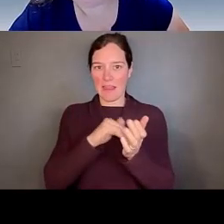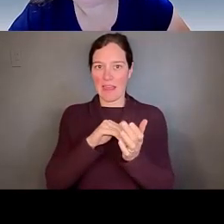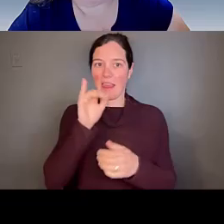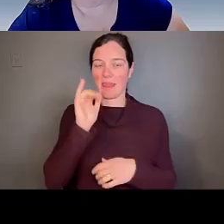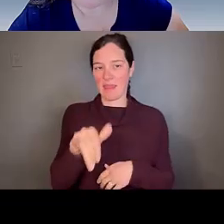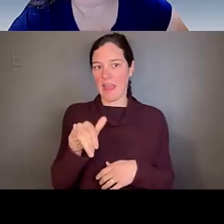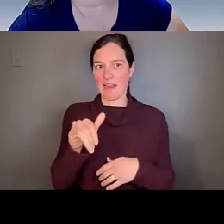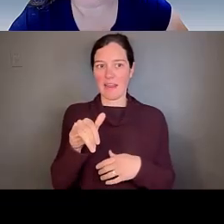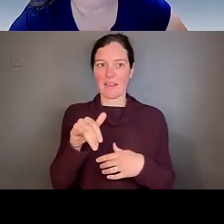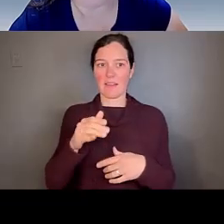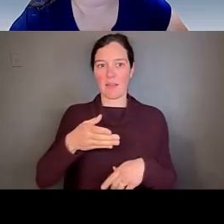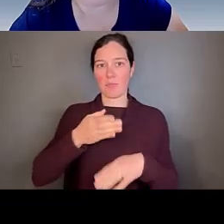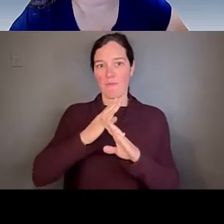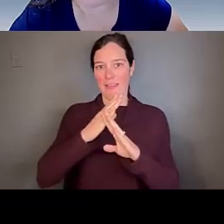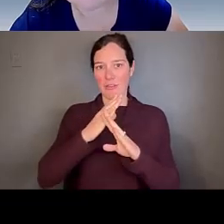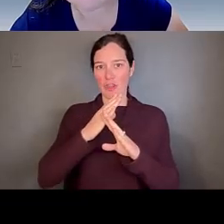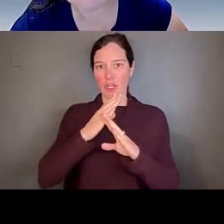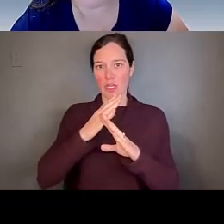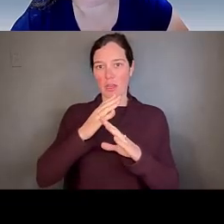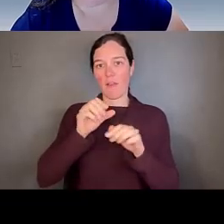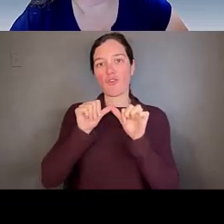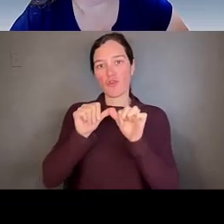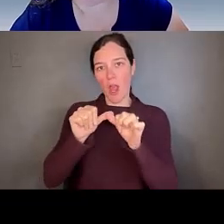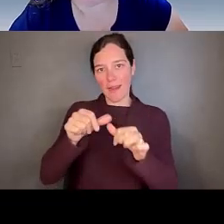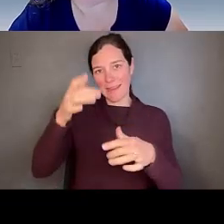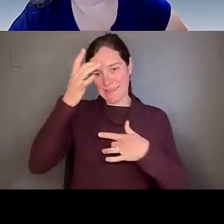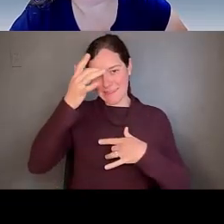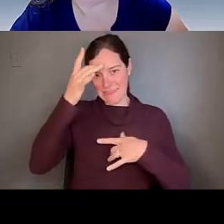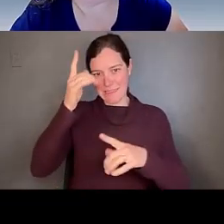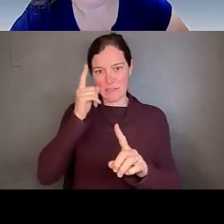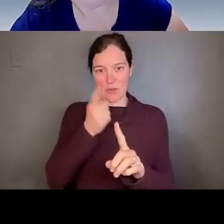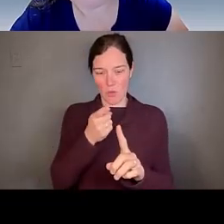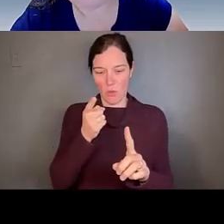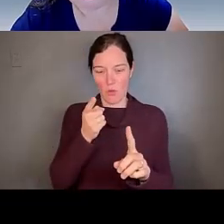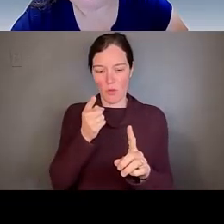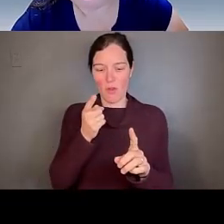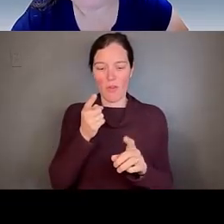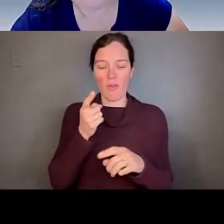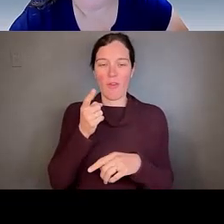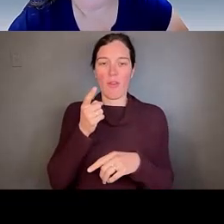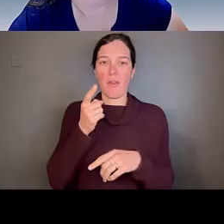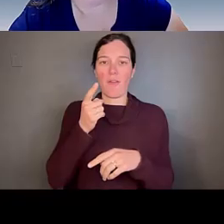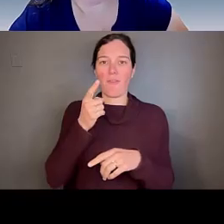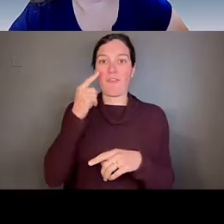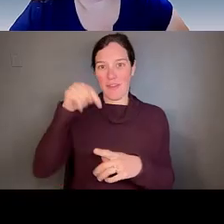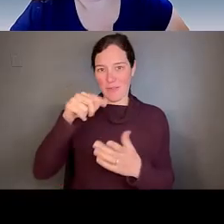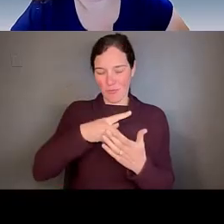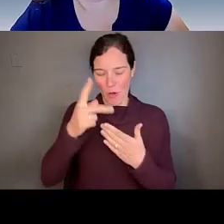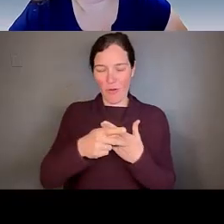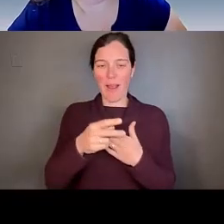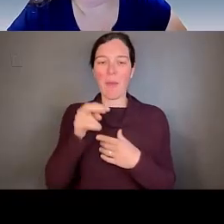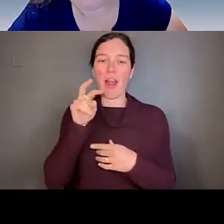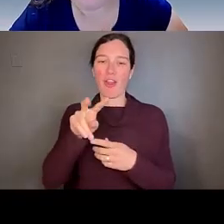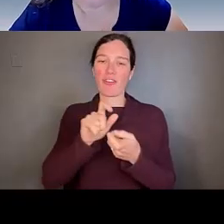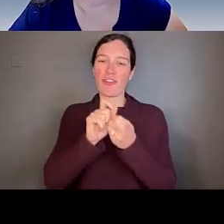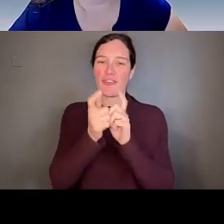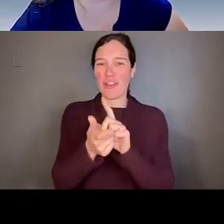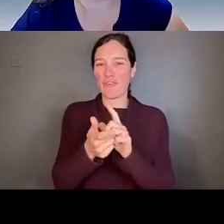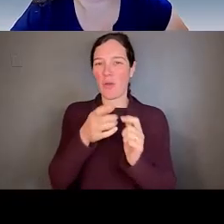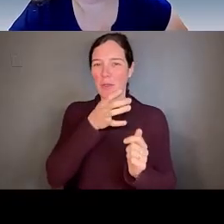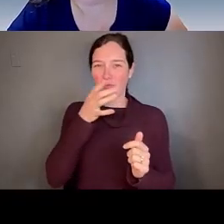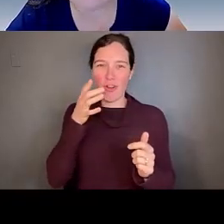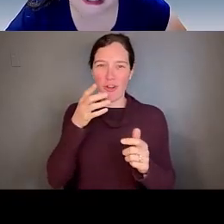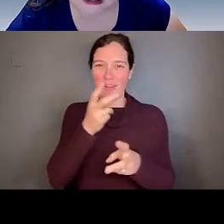the prevention and chronic disease goal of the program. It looks at transforming rural